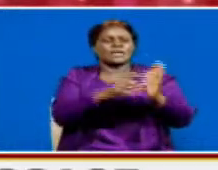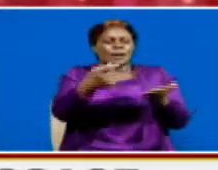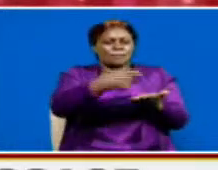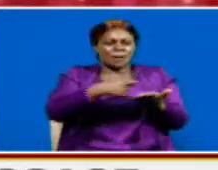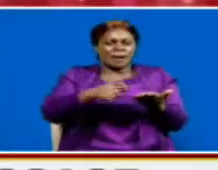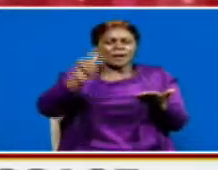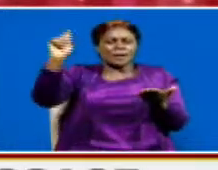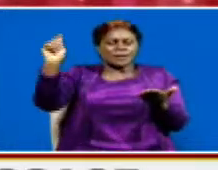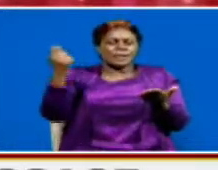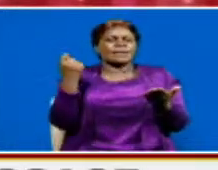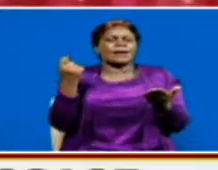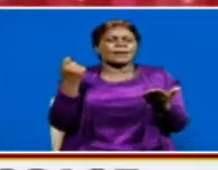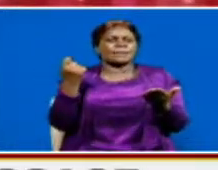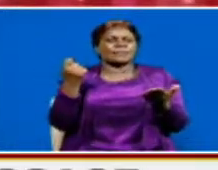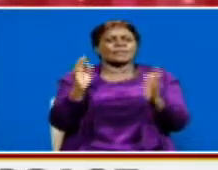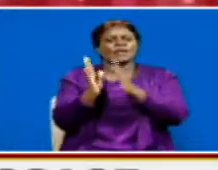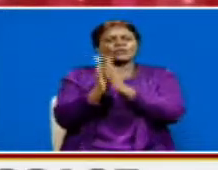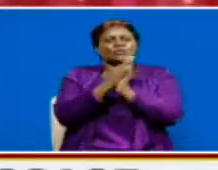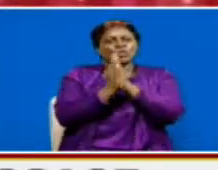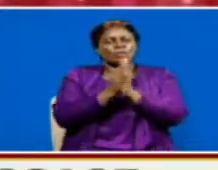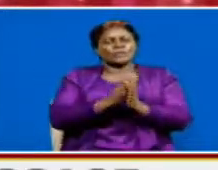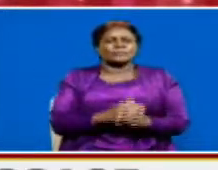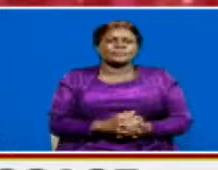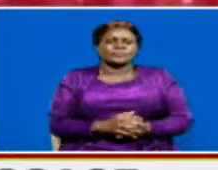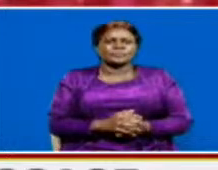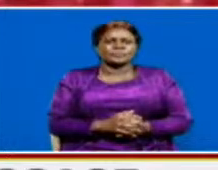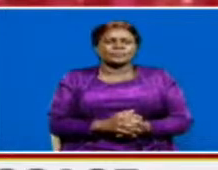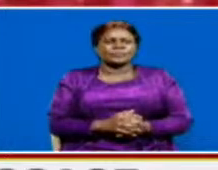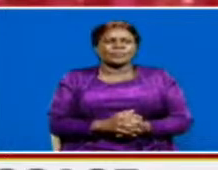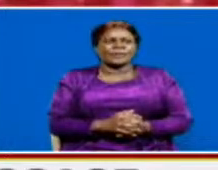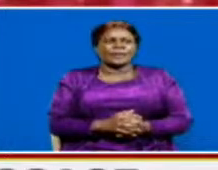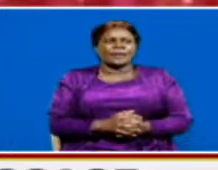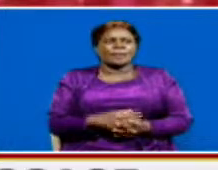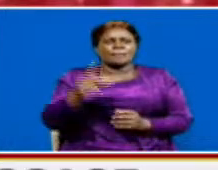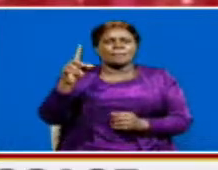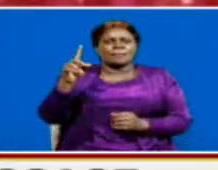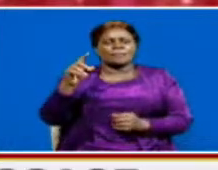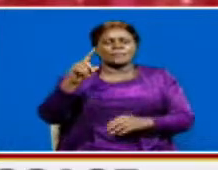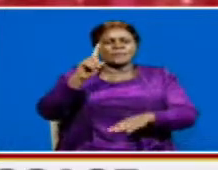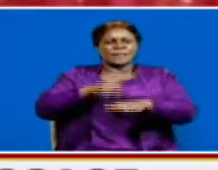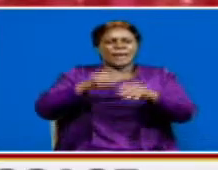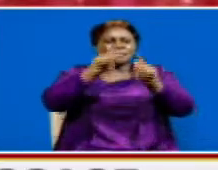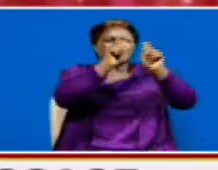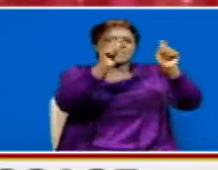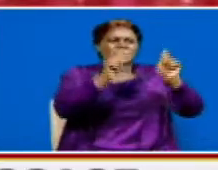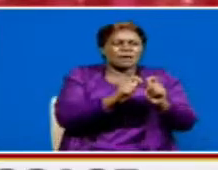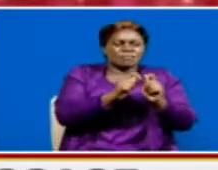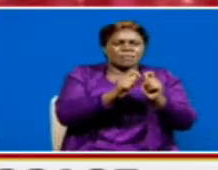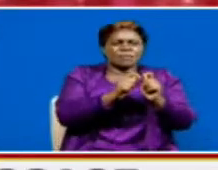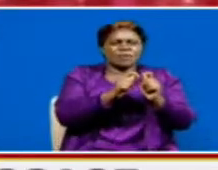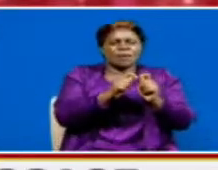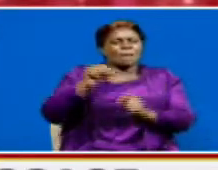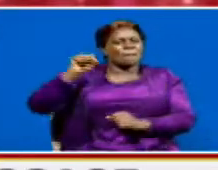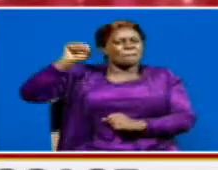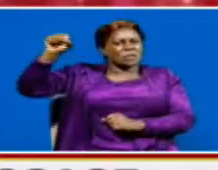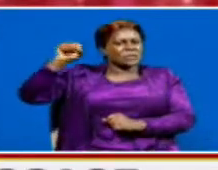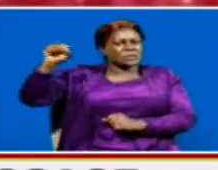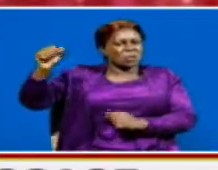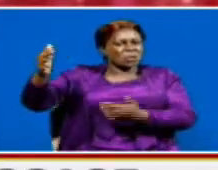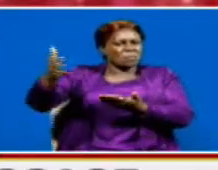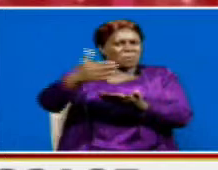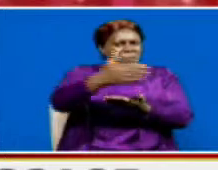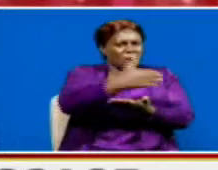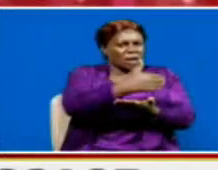in the Kenyan narrative. The era of ethnicity and ethnic political